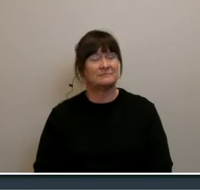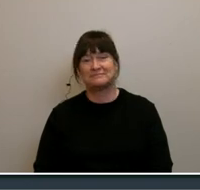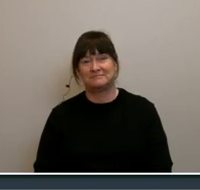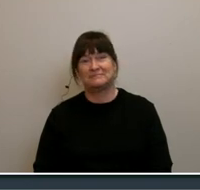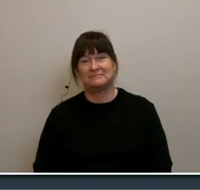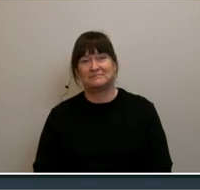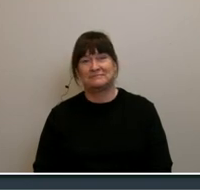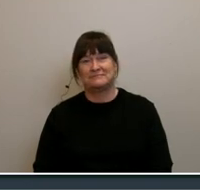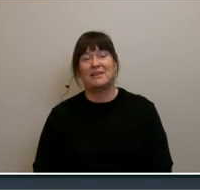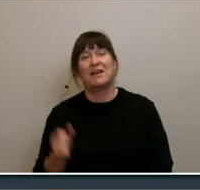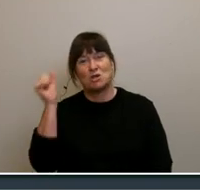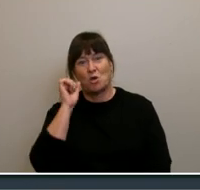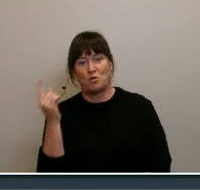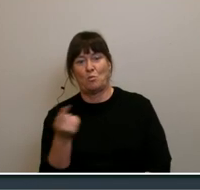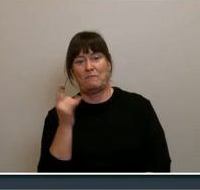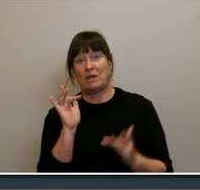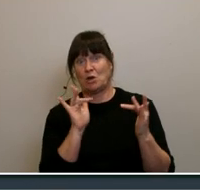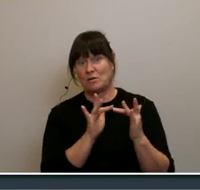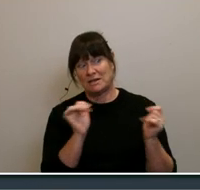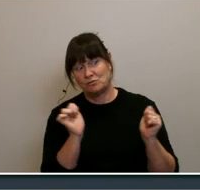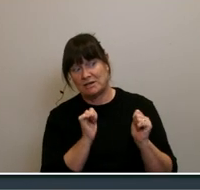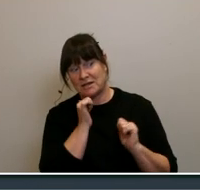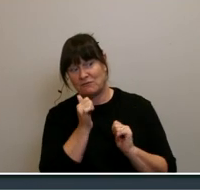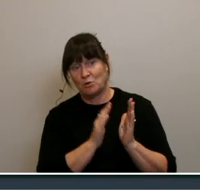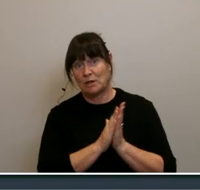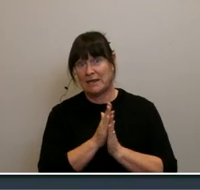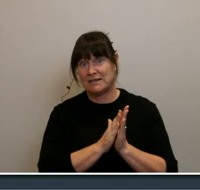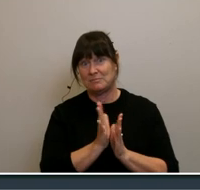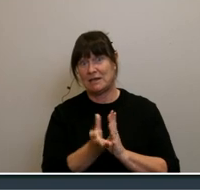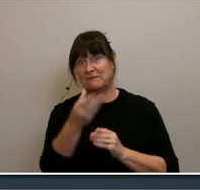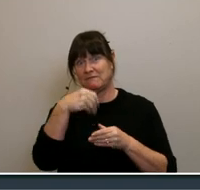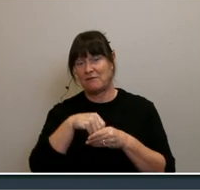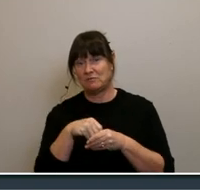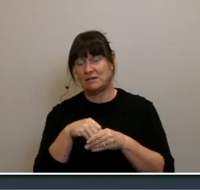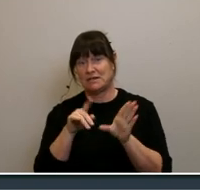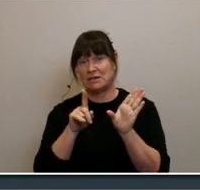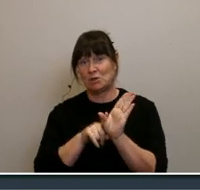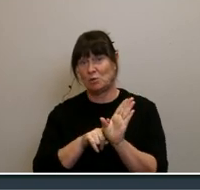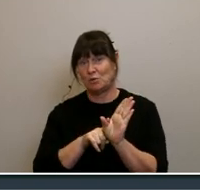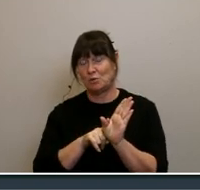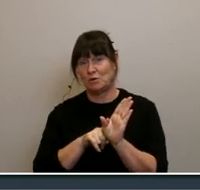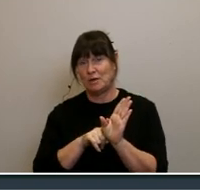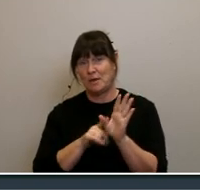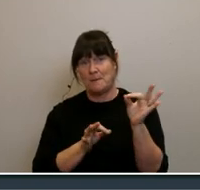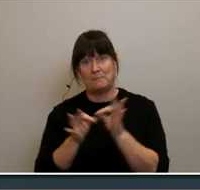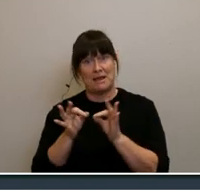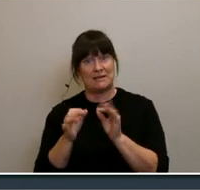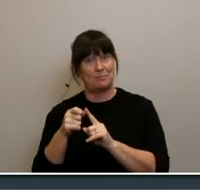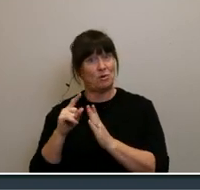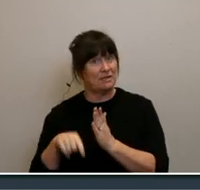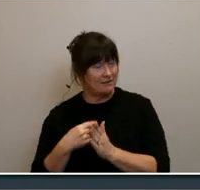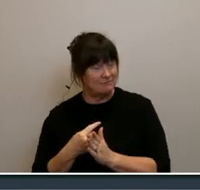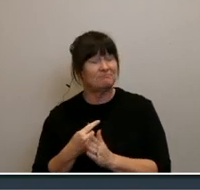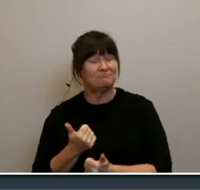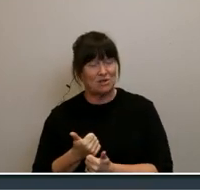And I know that we have been in touch to see if you'd be keen to be involved in a youth planning project that